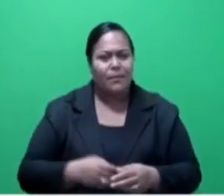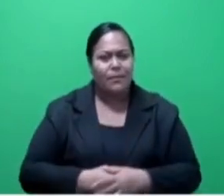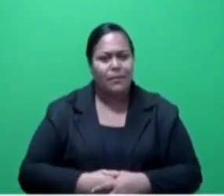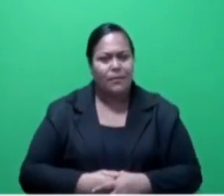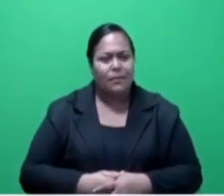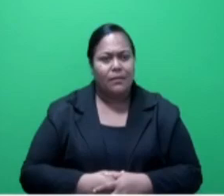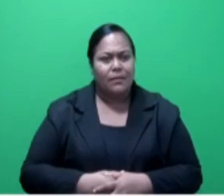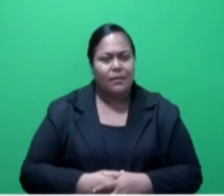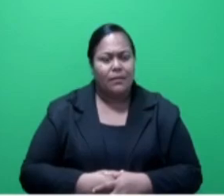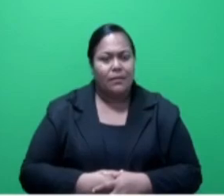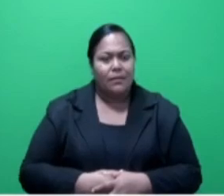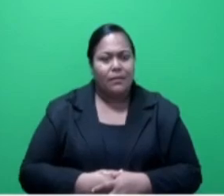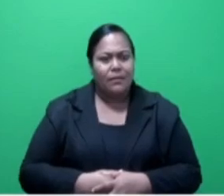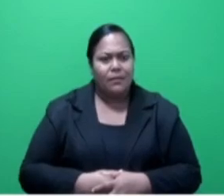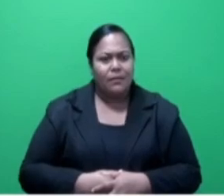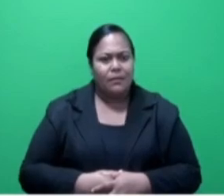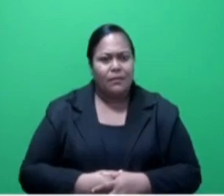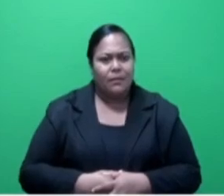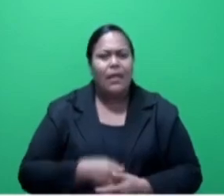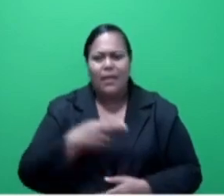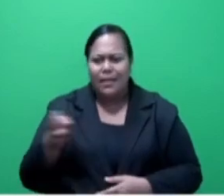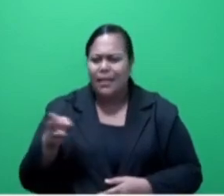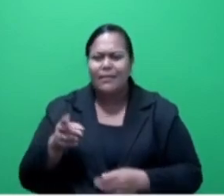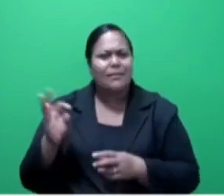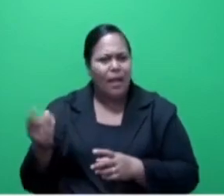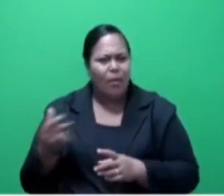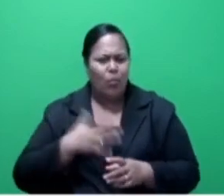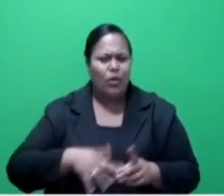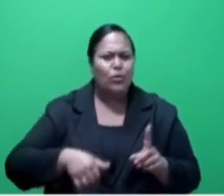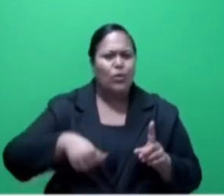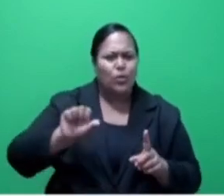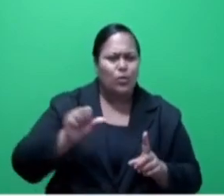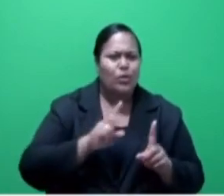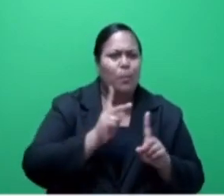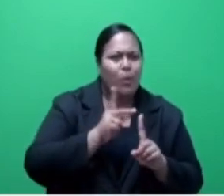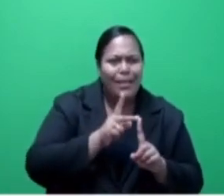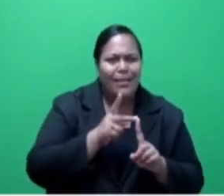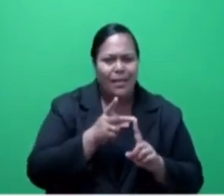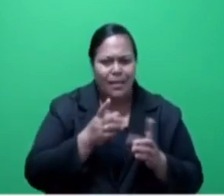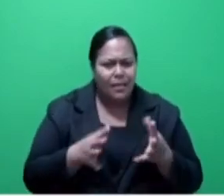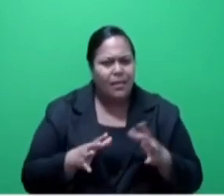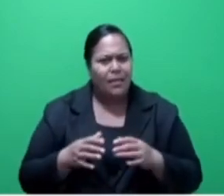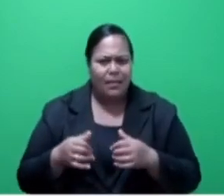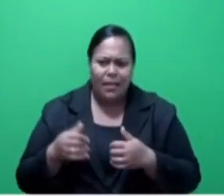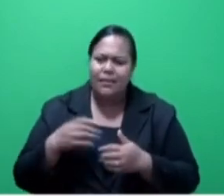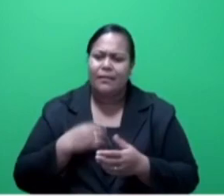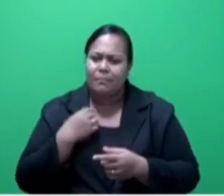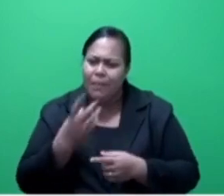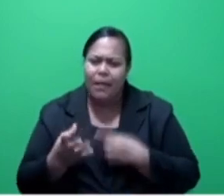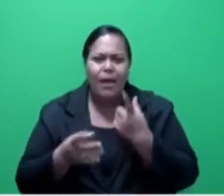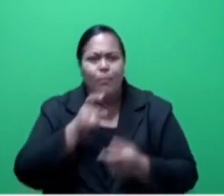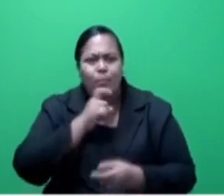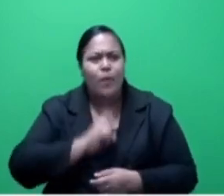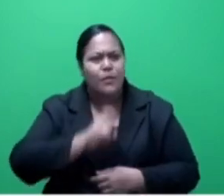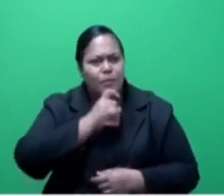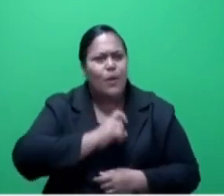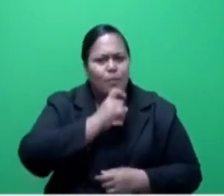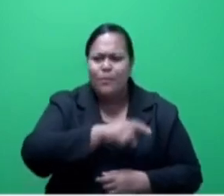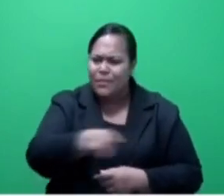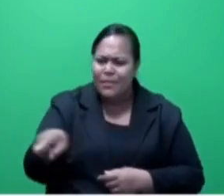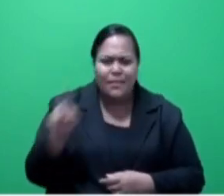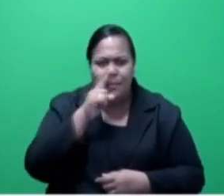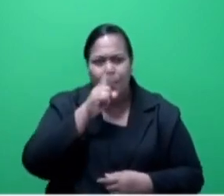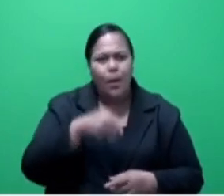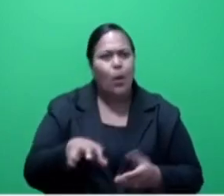want to use them as political fodder. I'll do this, I'll do that, I'll do this. And they're extremely vulnerable. We, as part of Ministry